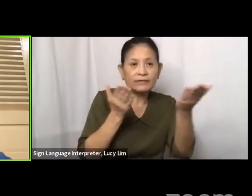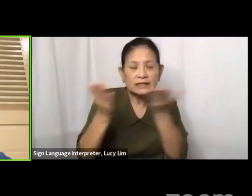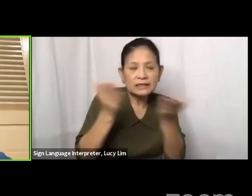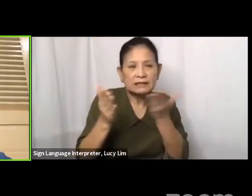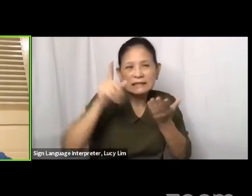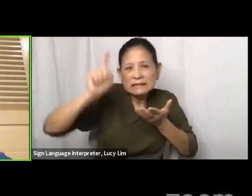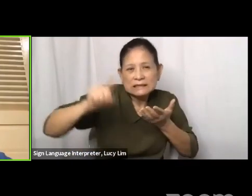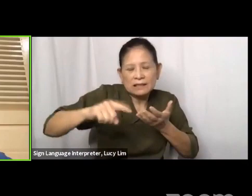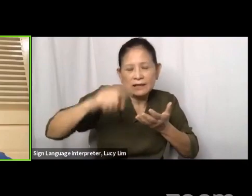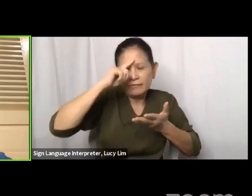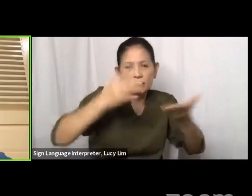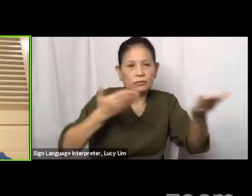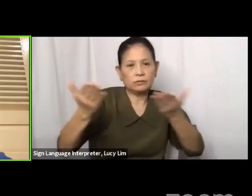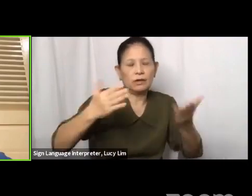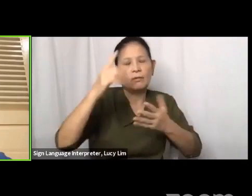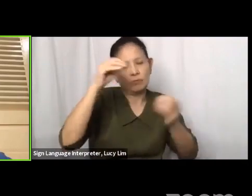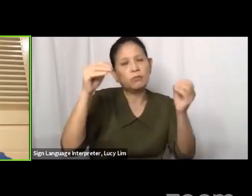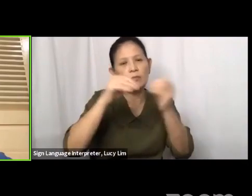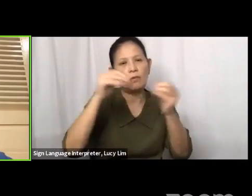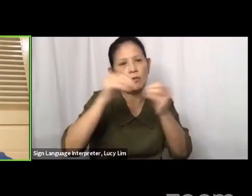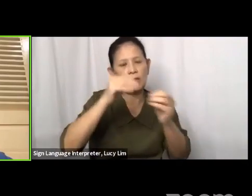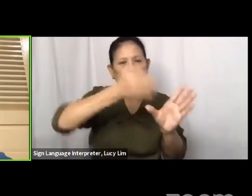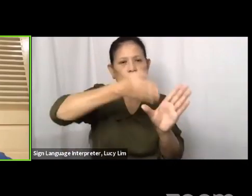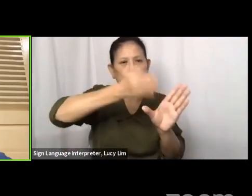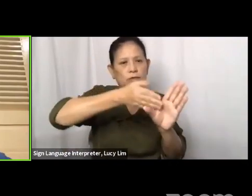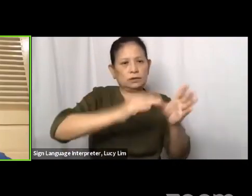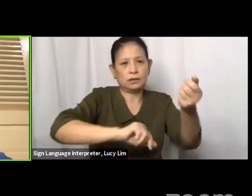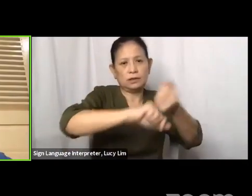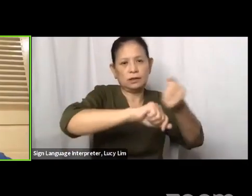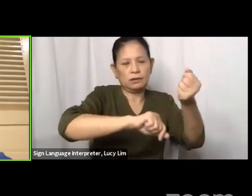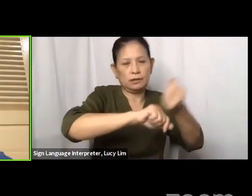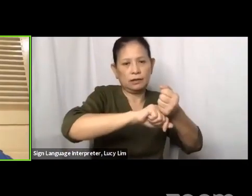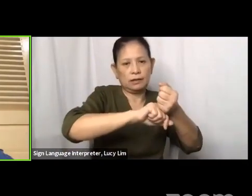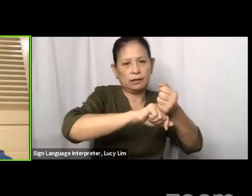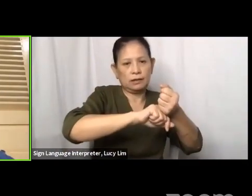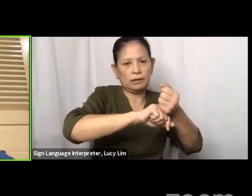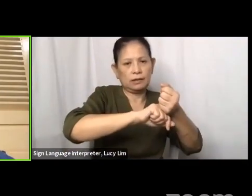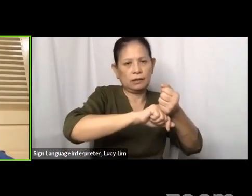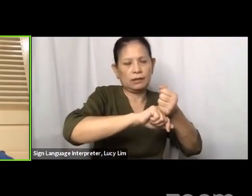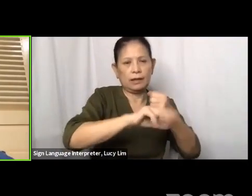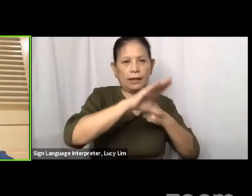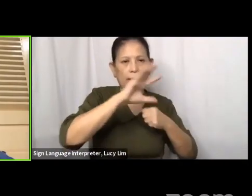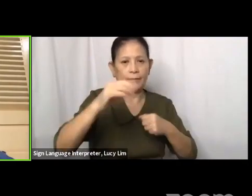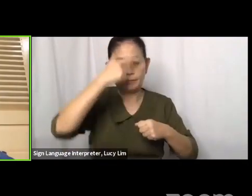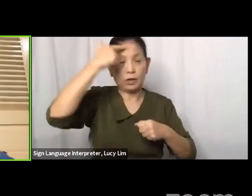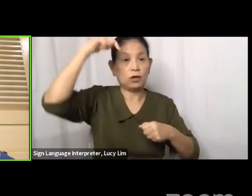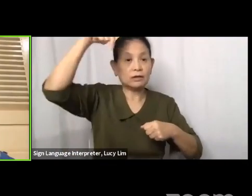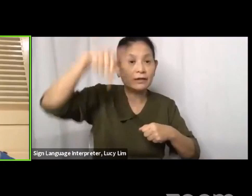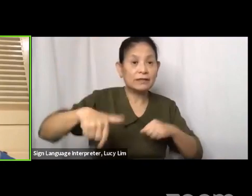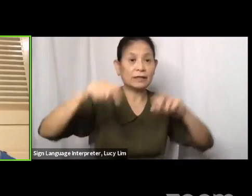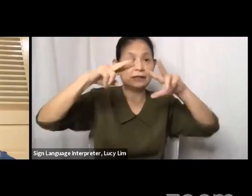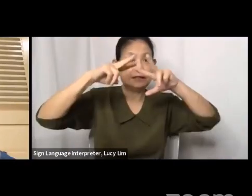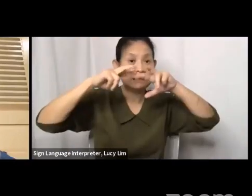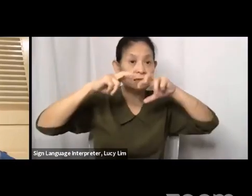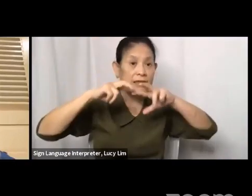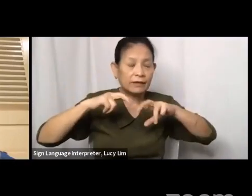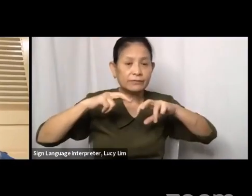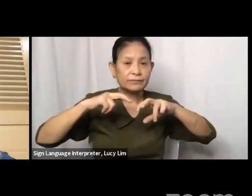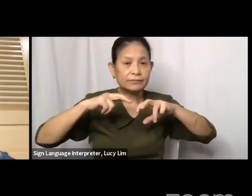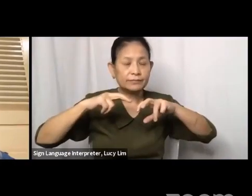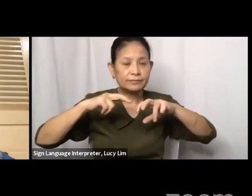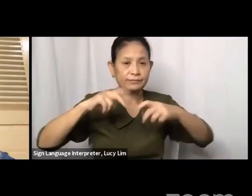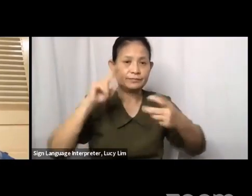is psychological support as well. But we see the lack of this kind of service that are appropriate to